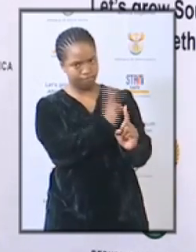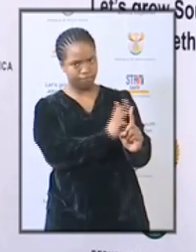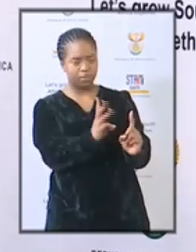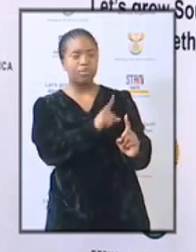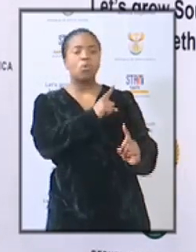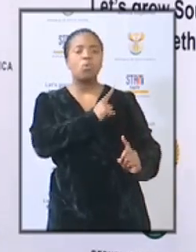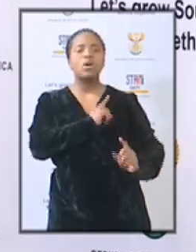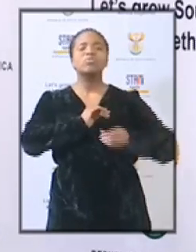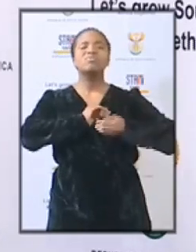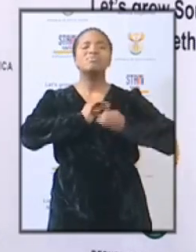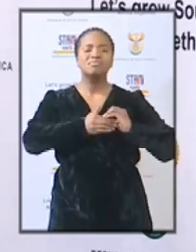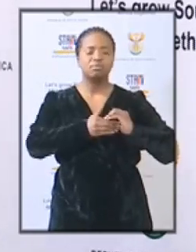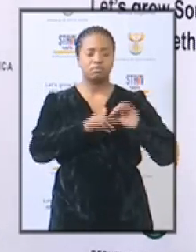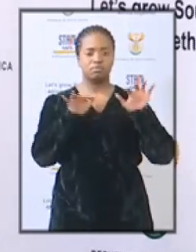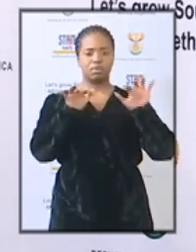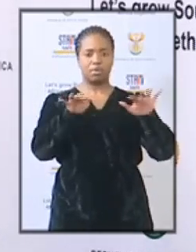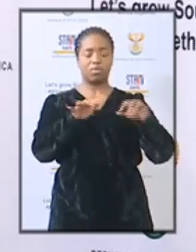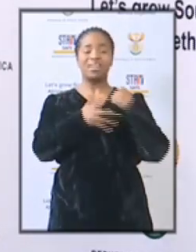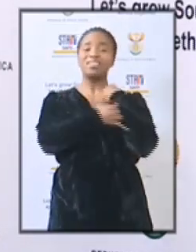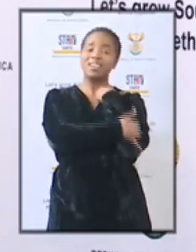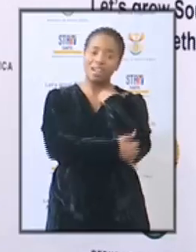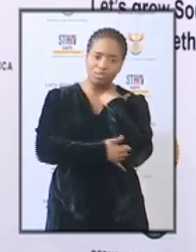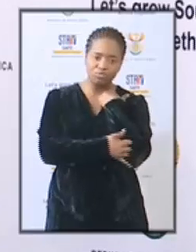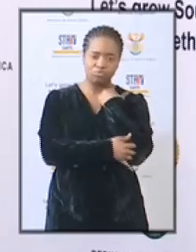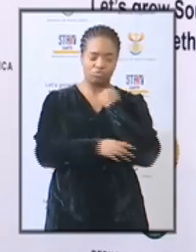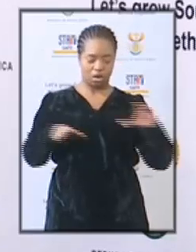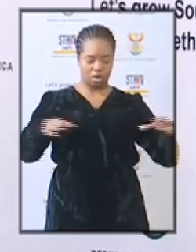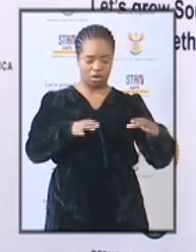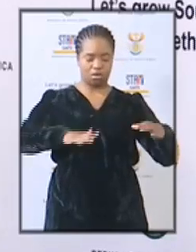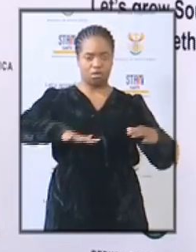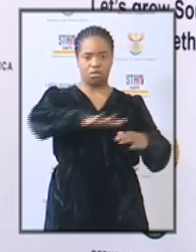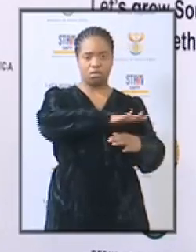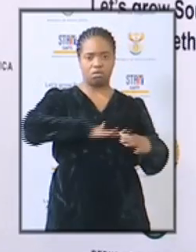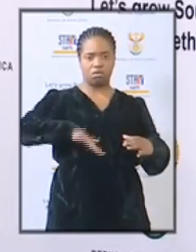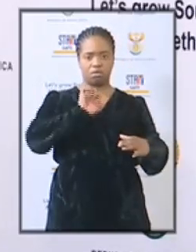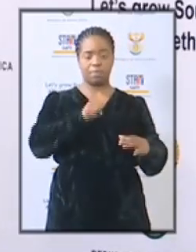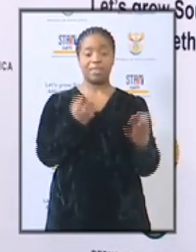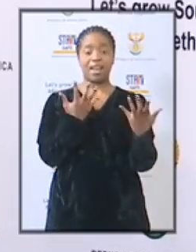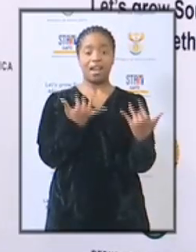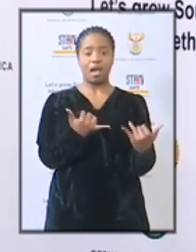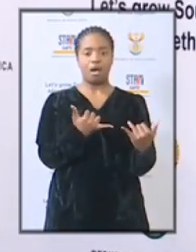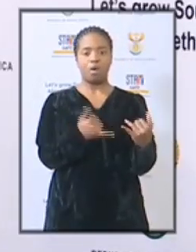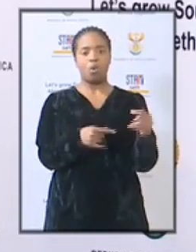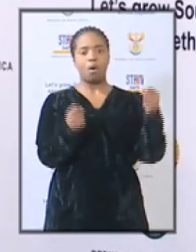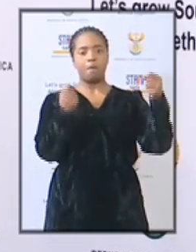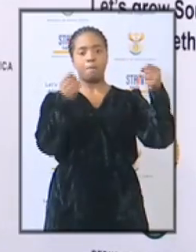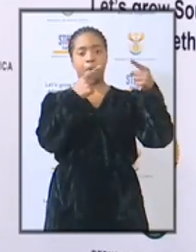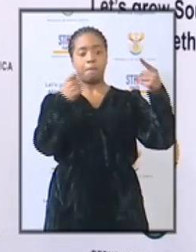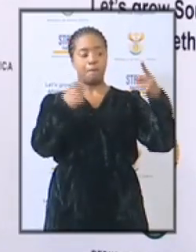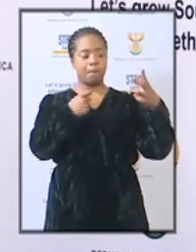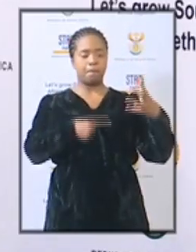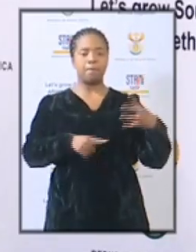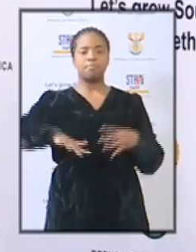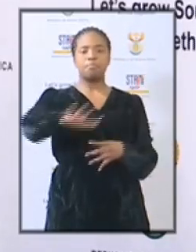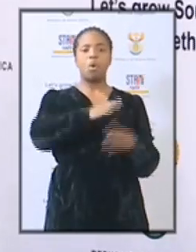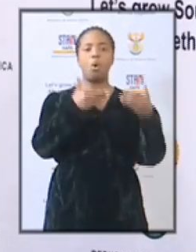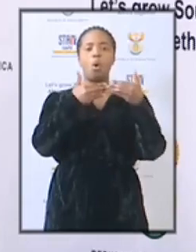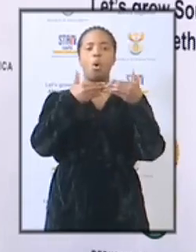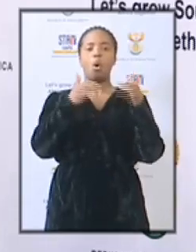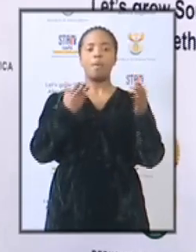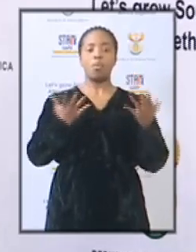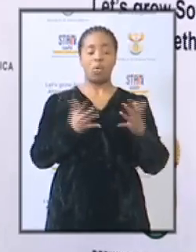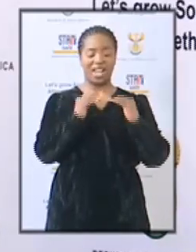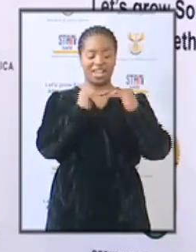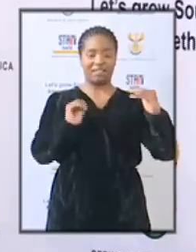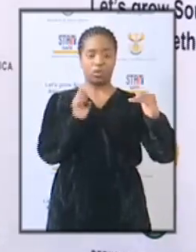people and the country and the industry. I will now highlight the areas that have been opened up at under